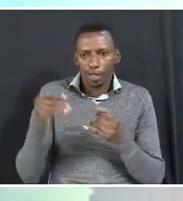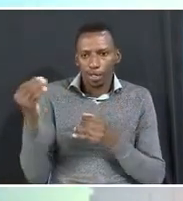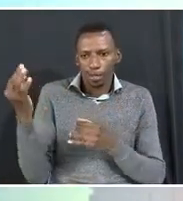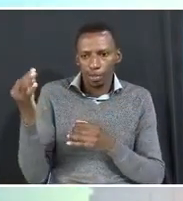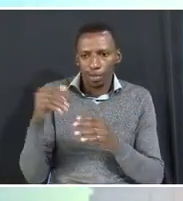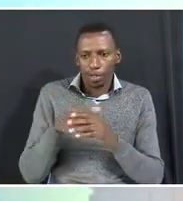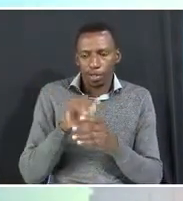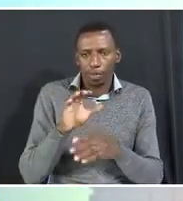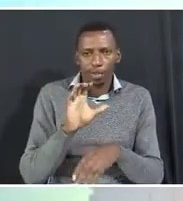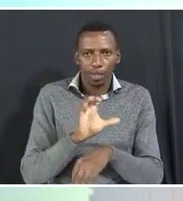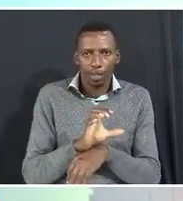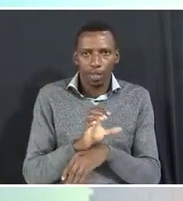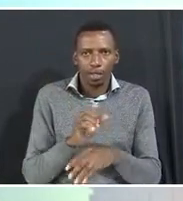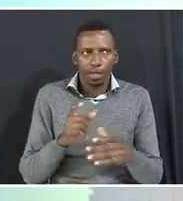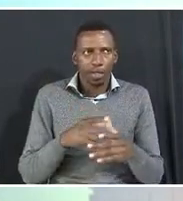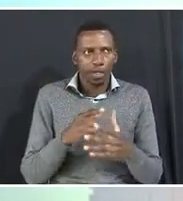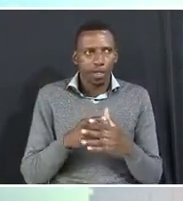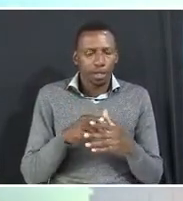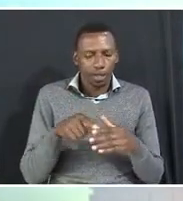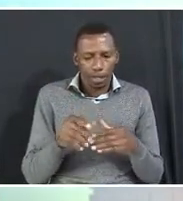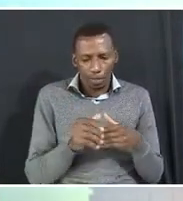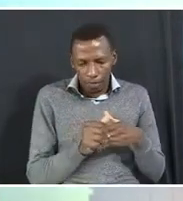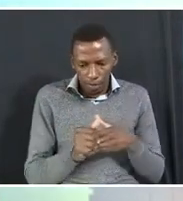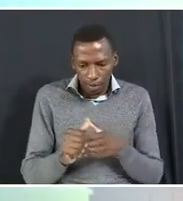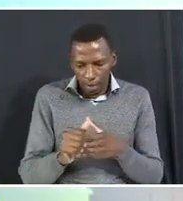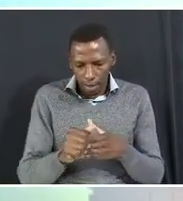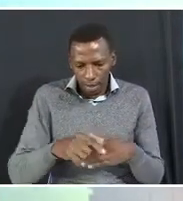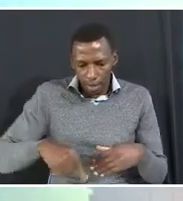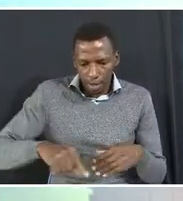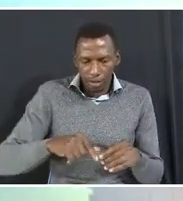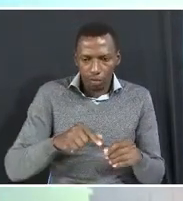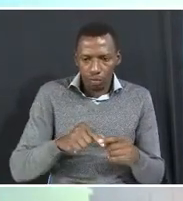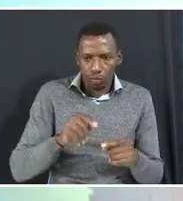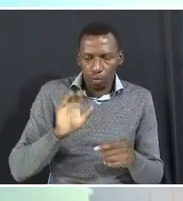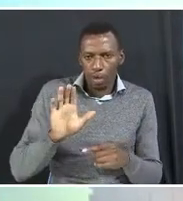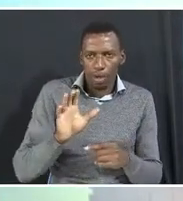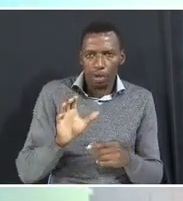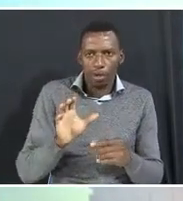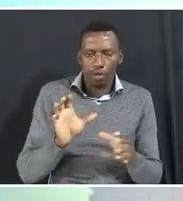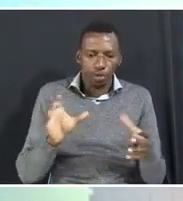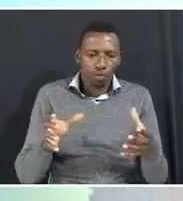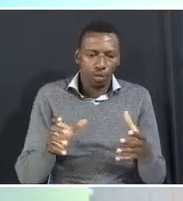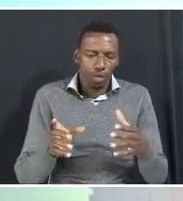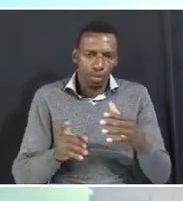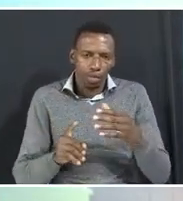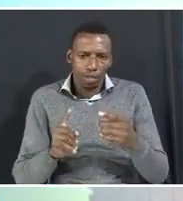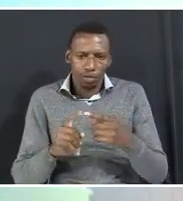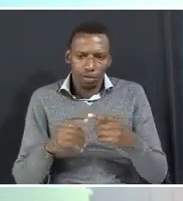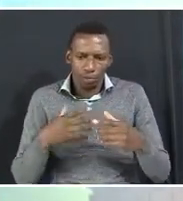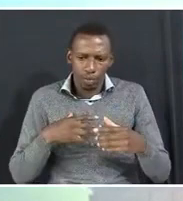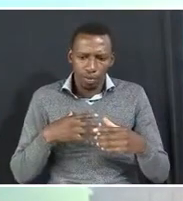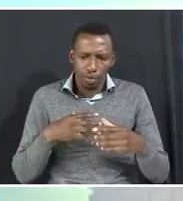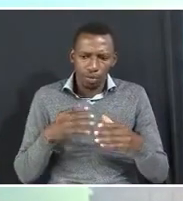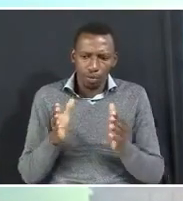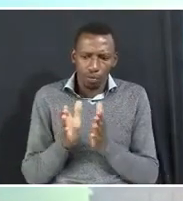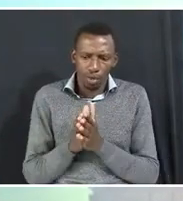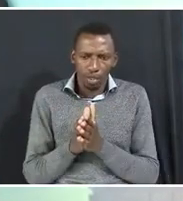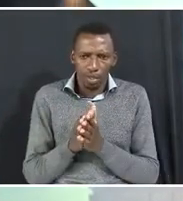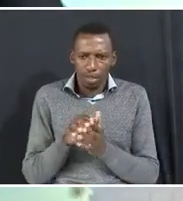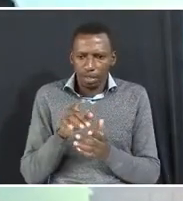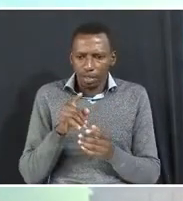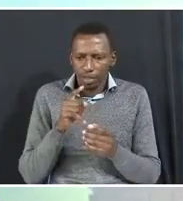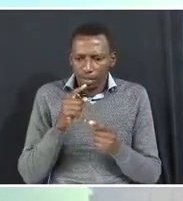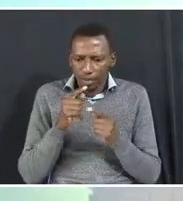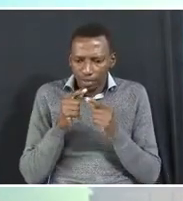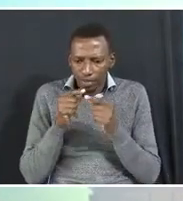later on, he took us to the community and to minister to people with jiggers. Then I looked at this guy, this